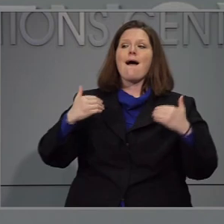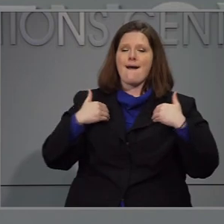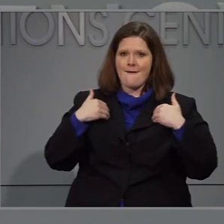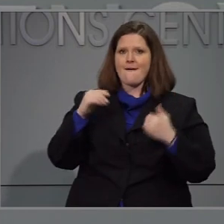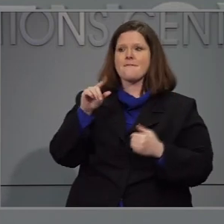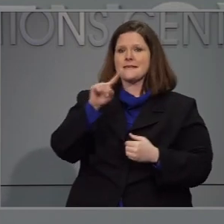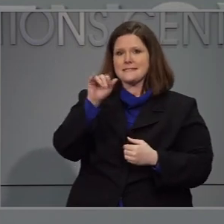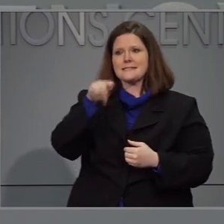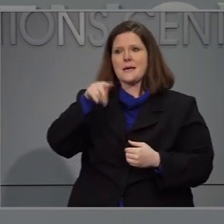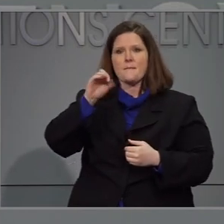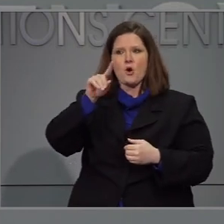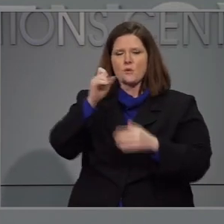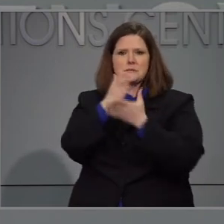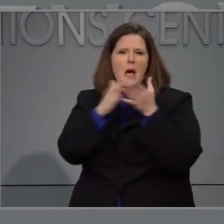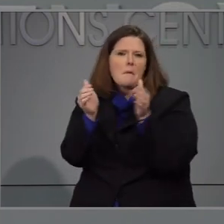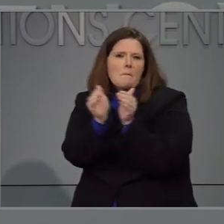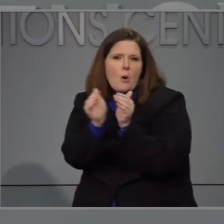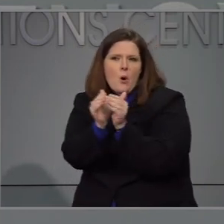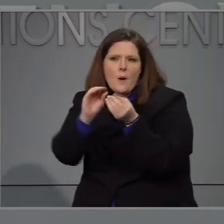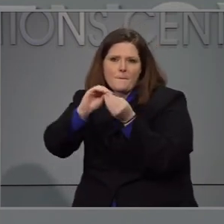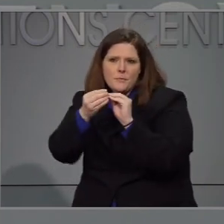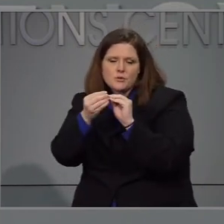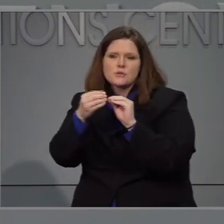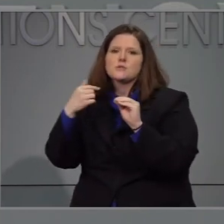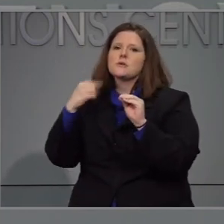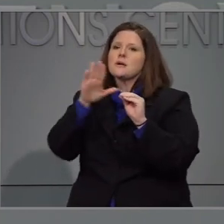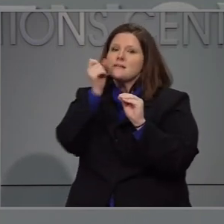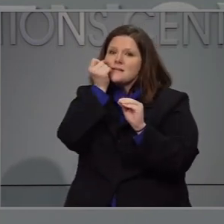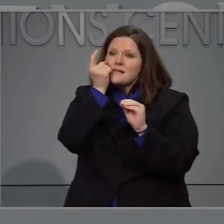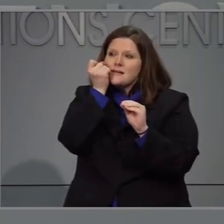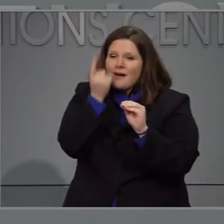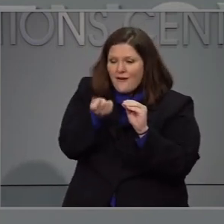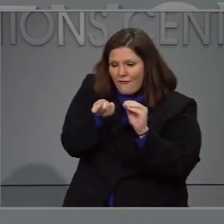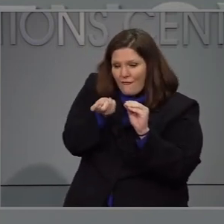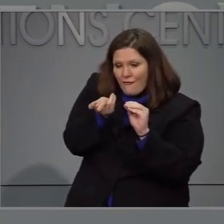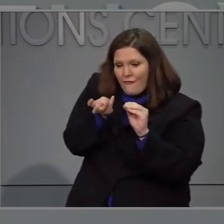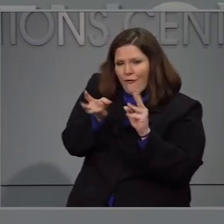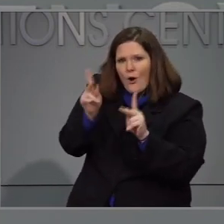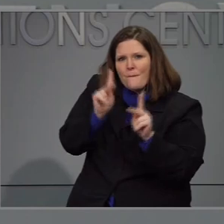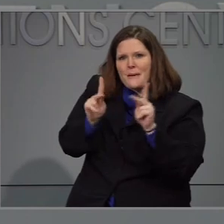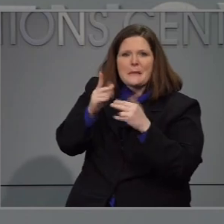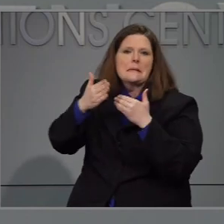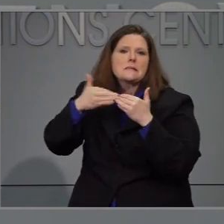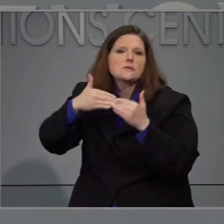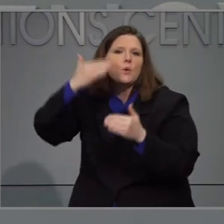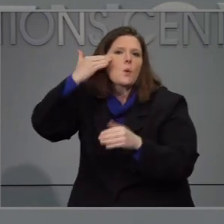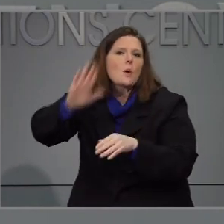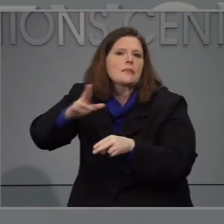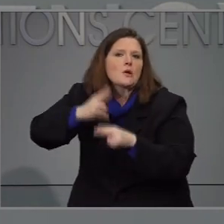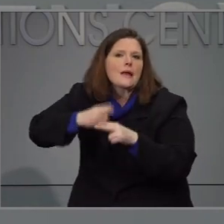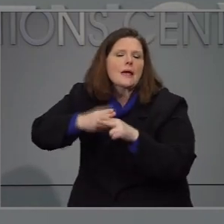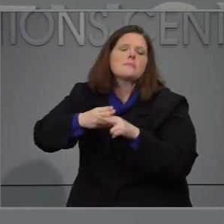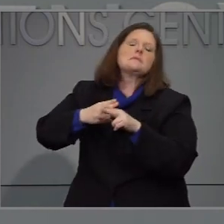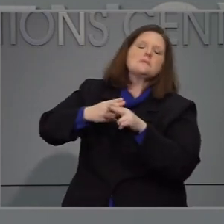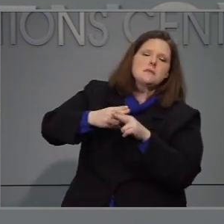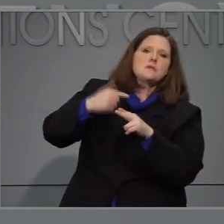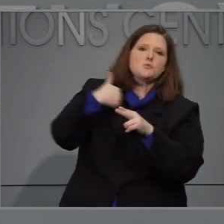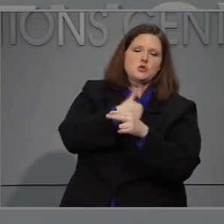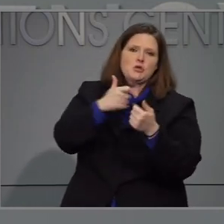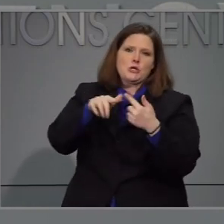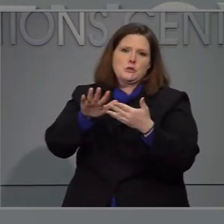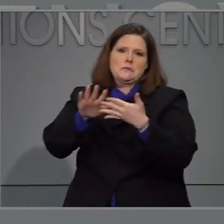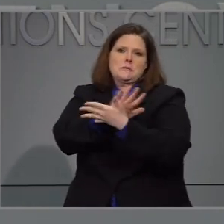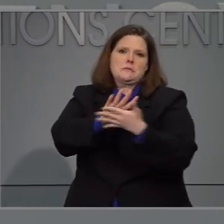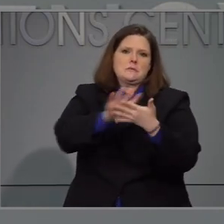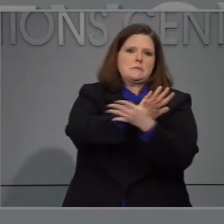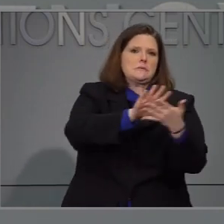people, so we will be working to make sure we can protect the privacy of those folks who are in some of our much, much smaller zip code areas,